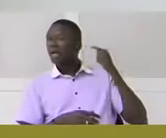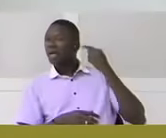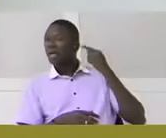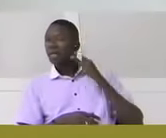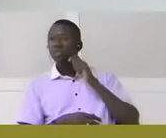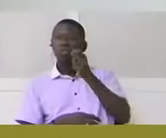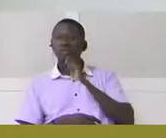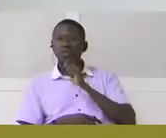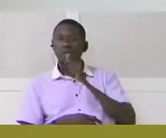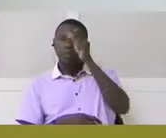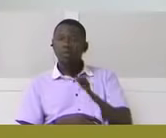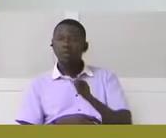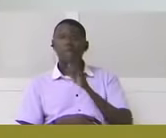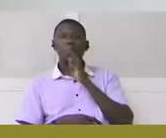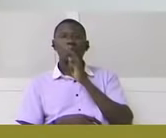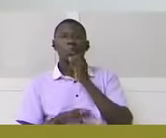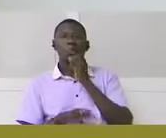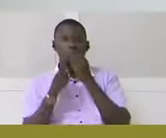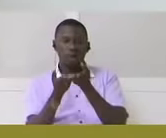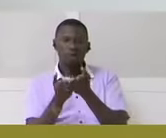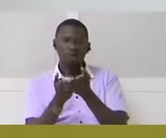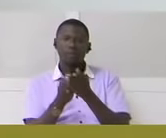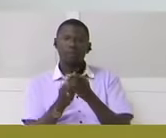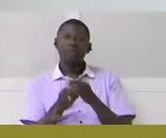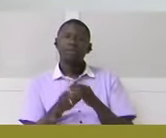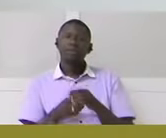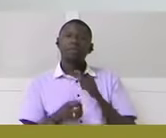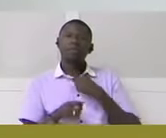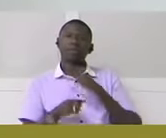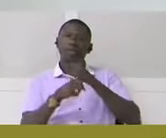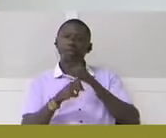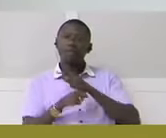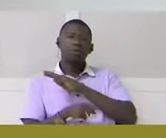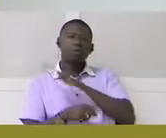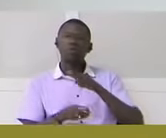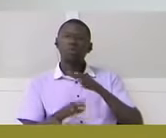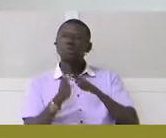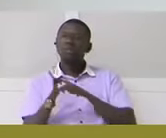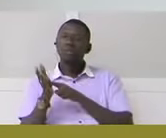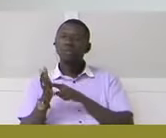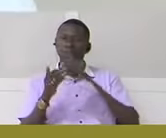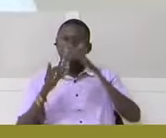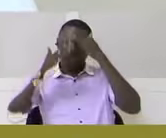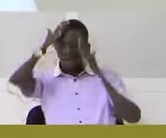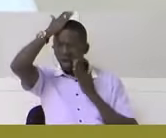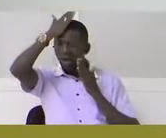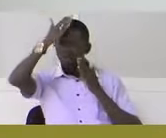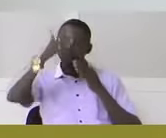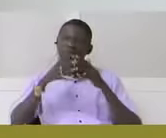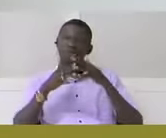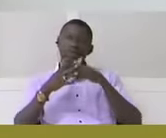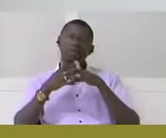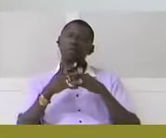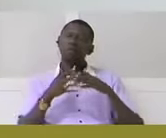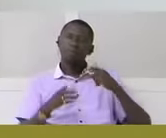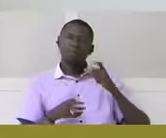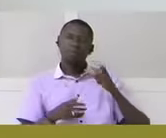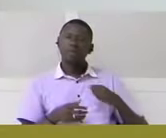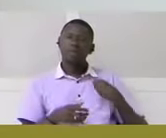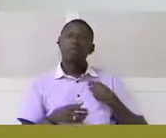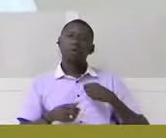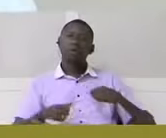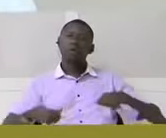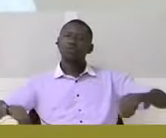na journalist o moy do moy akafa ko that the Gambia doesn't need an army ko Gambia man sula sojar kundala that we are surrounded